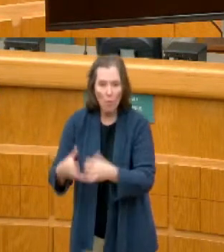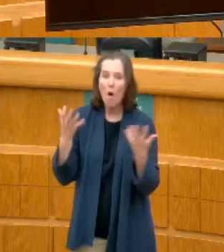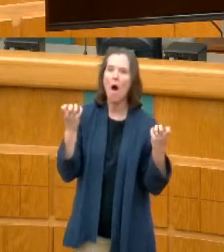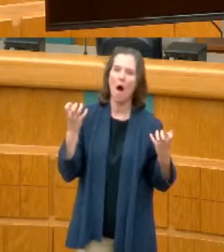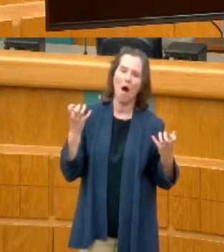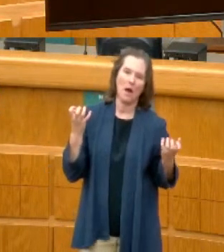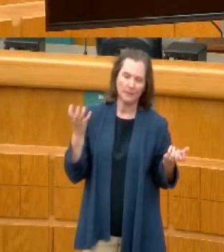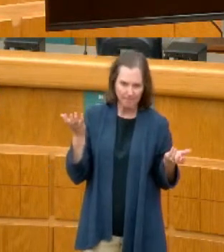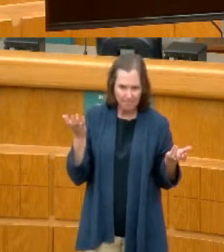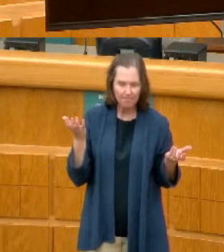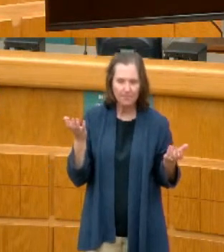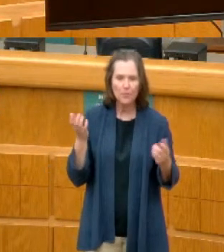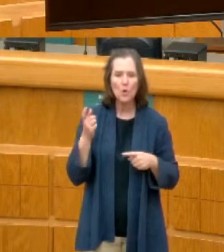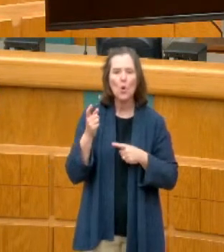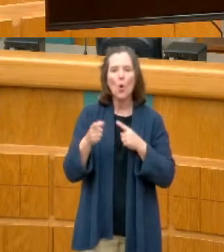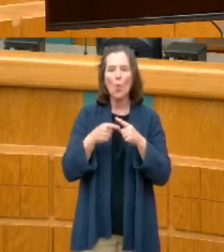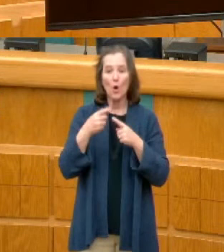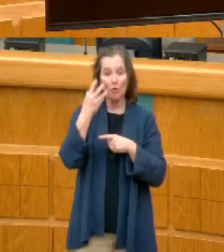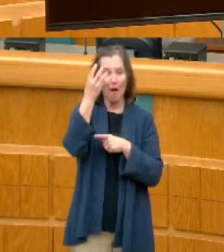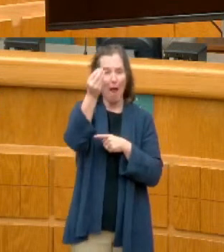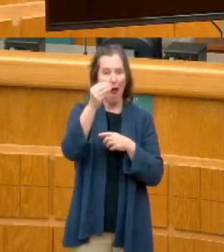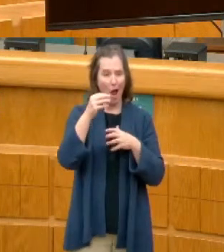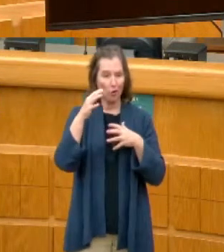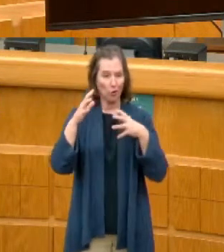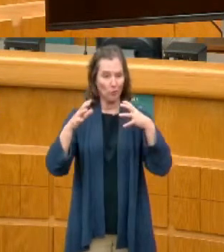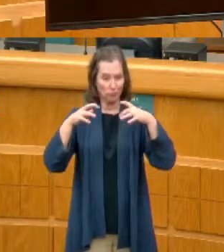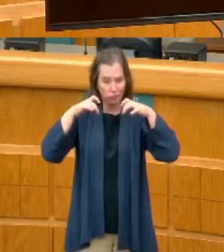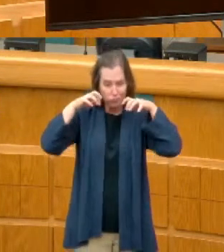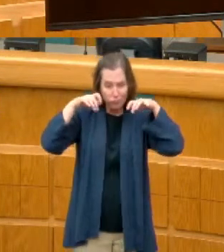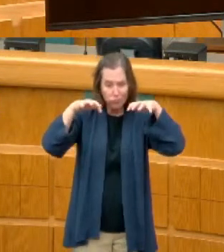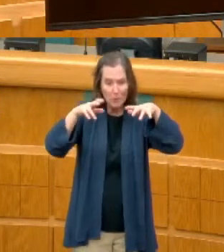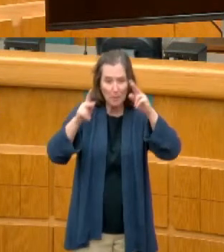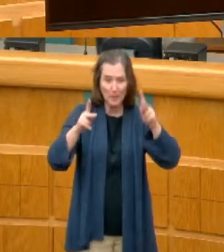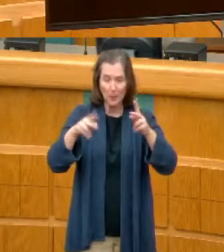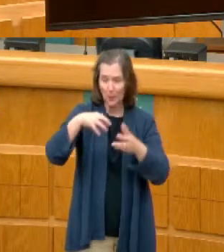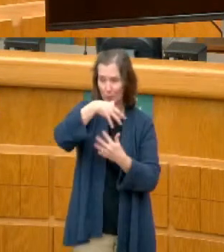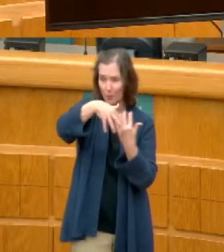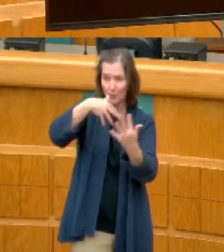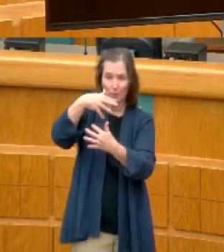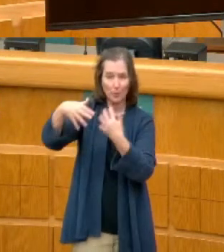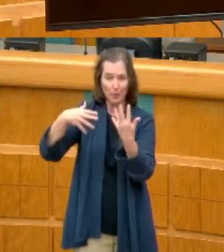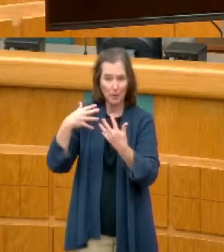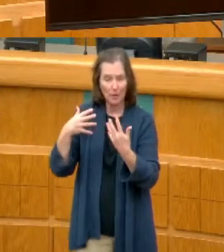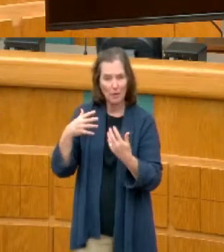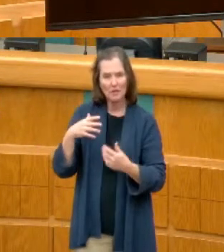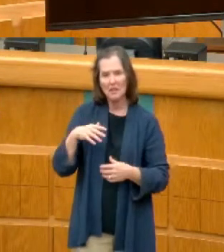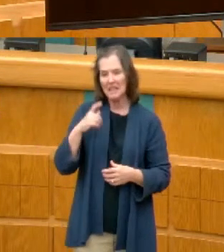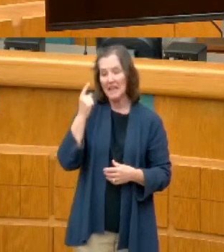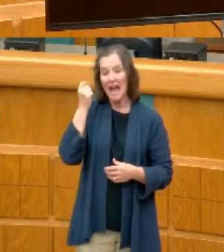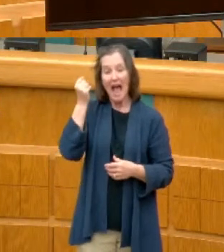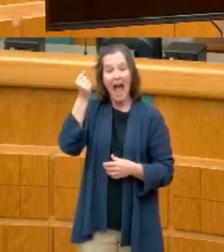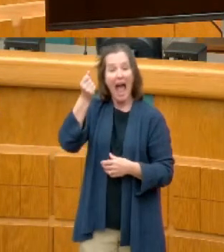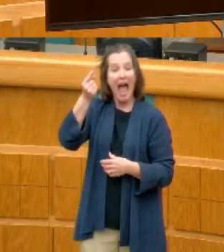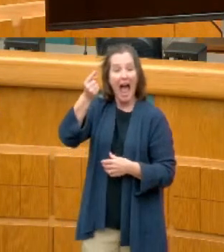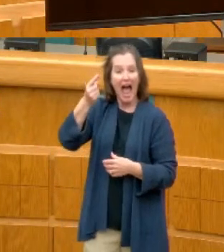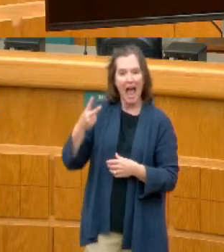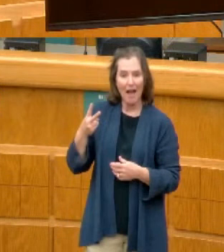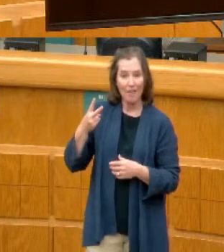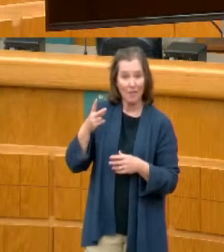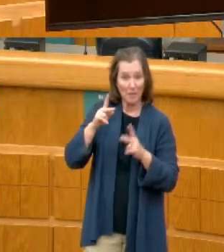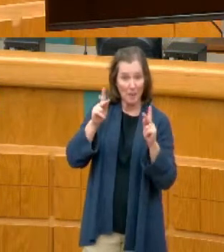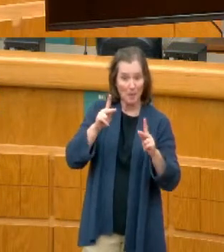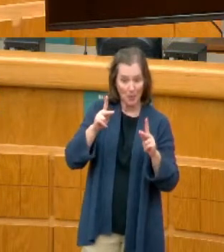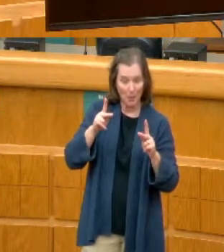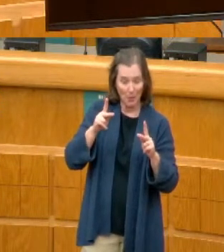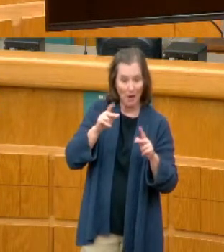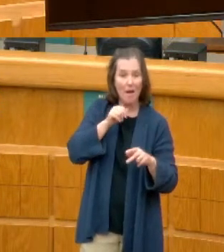50% of the population that's been immunized and people aren't wearing masks, they're not immunized.